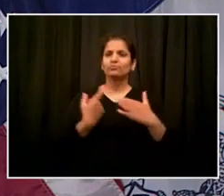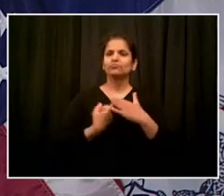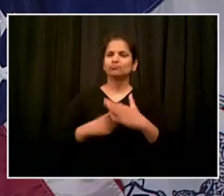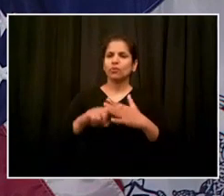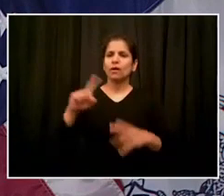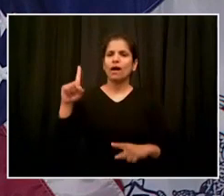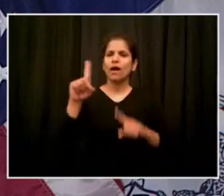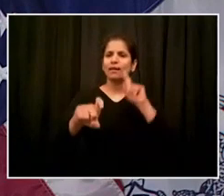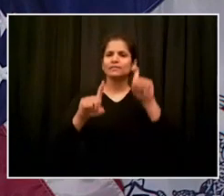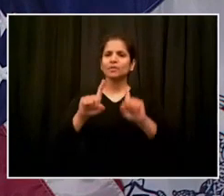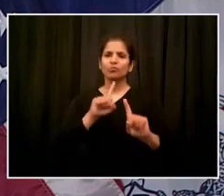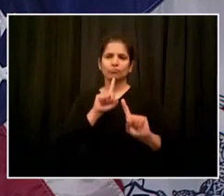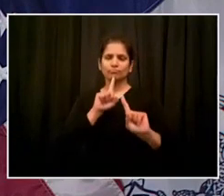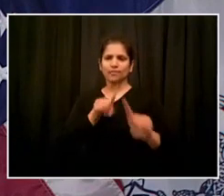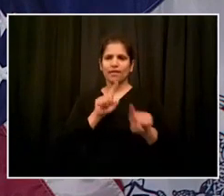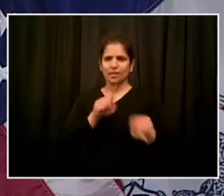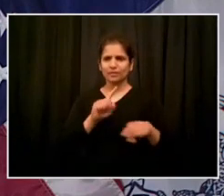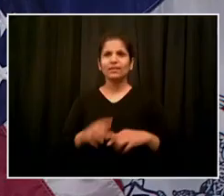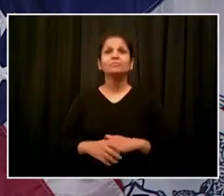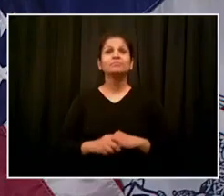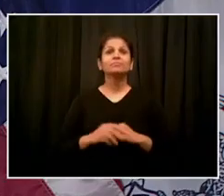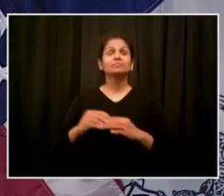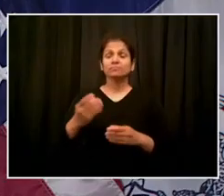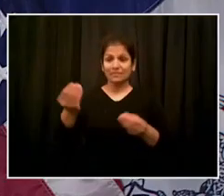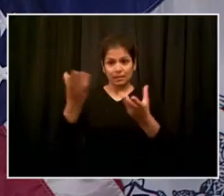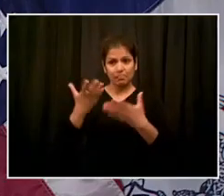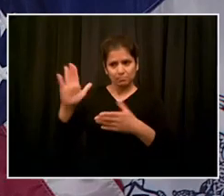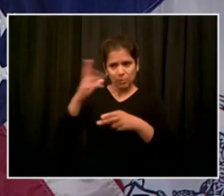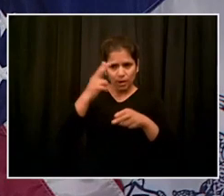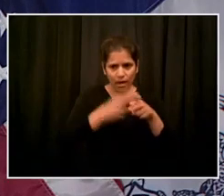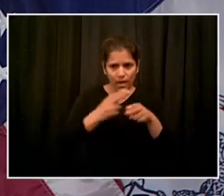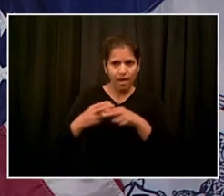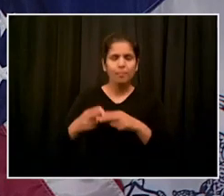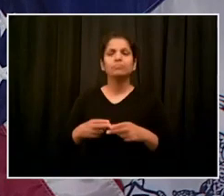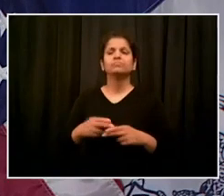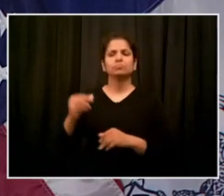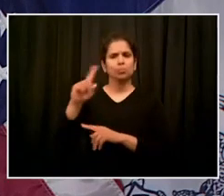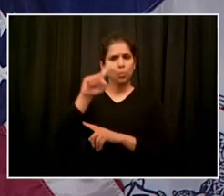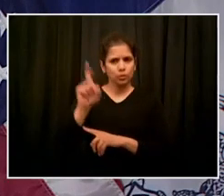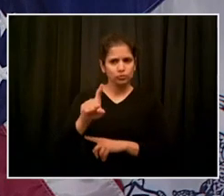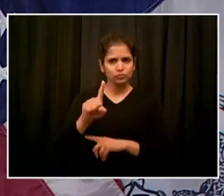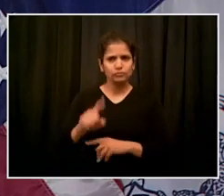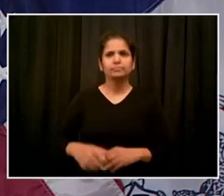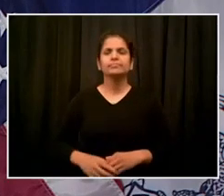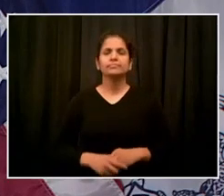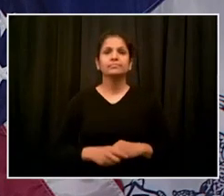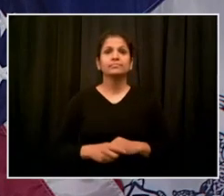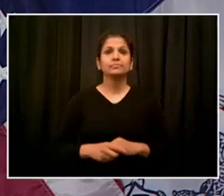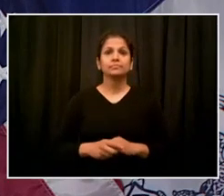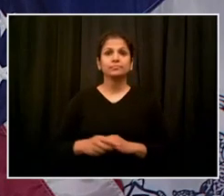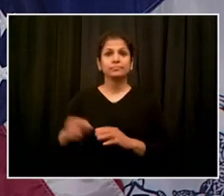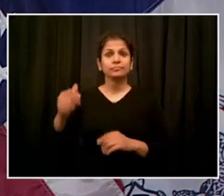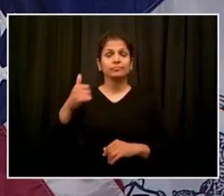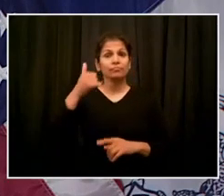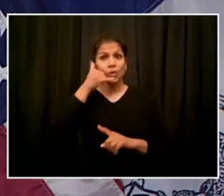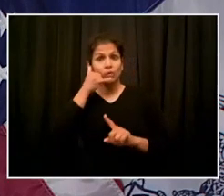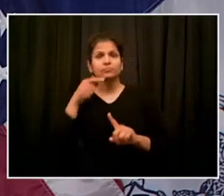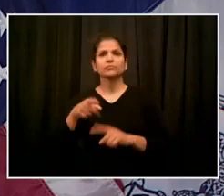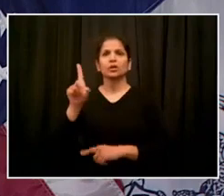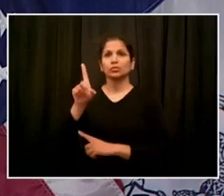name and outlet of each journalist. Hi, all. Just a reminder that we have Health Commissioner Dr.